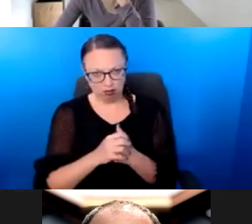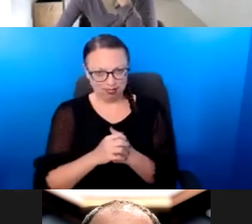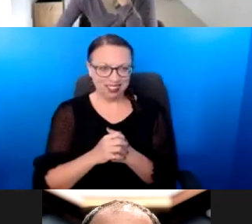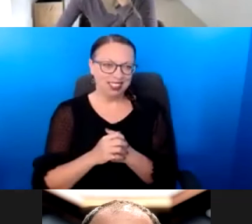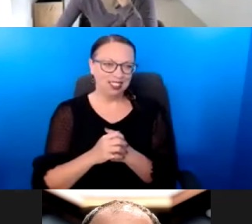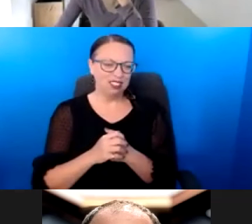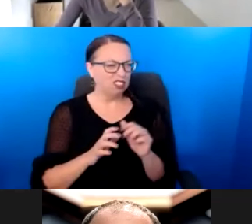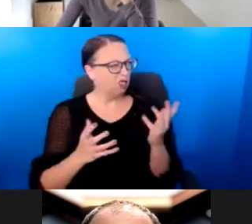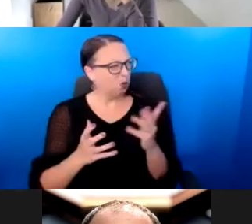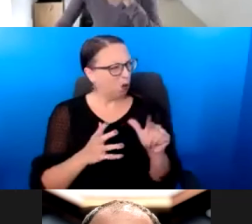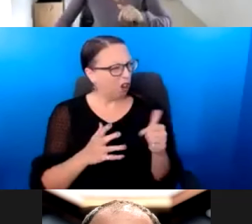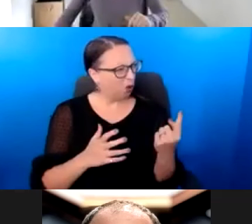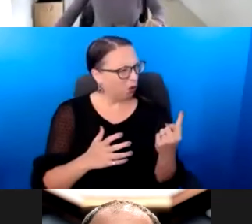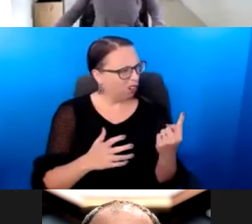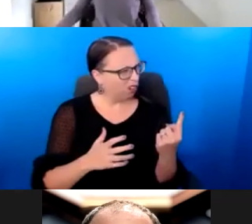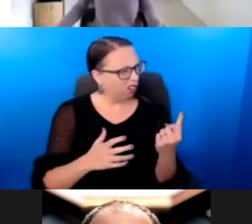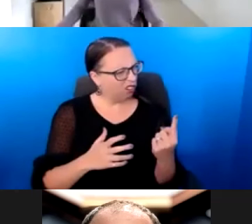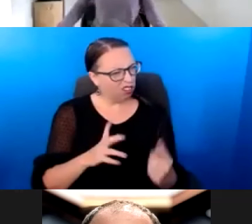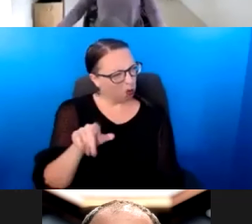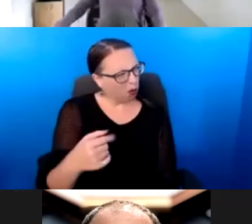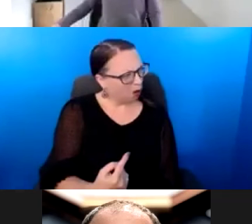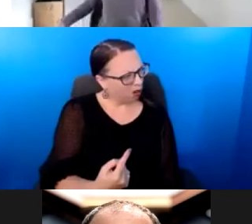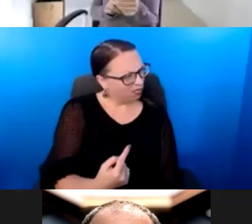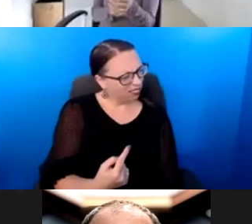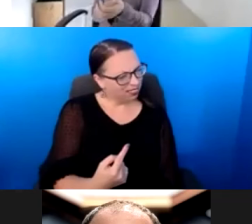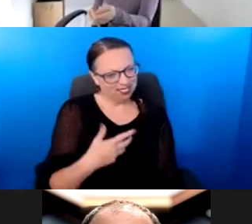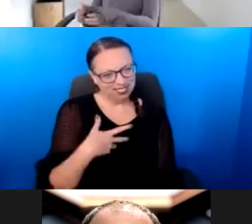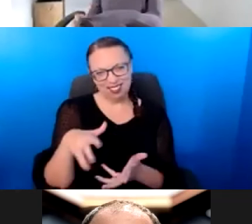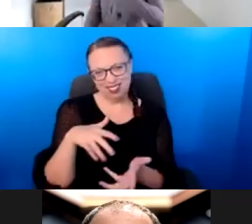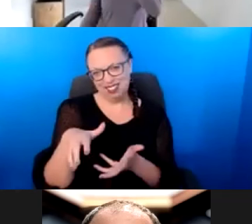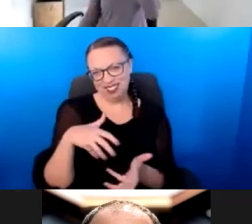What other one? There's only one.